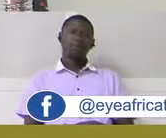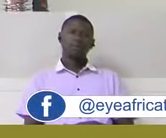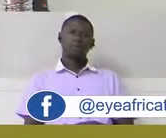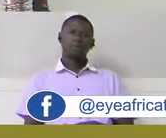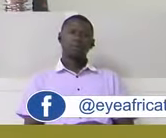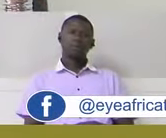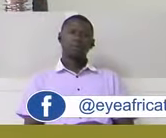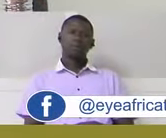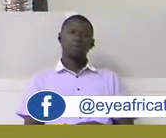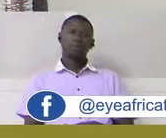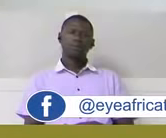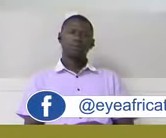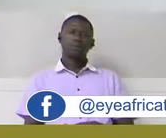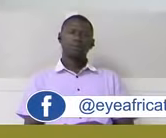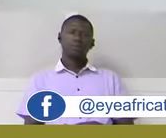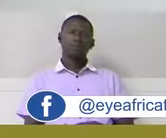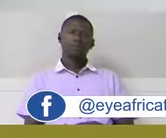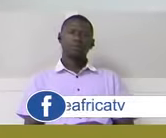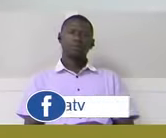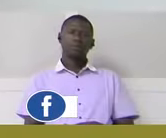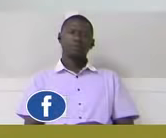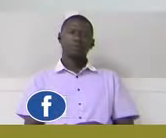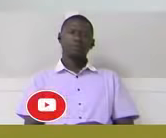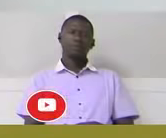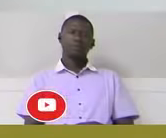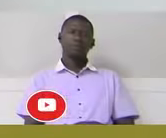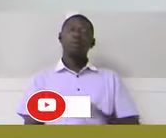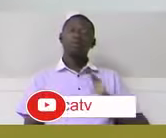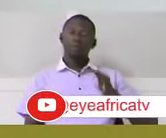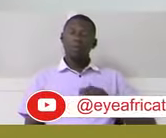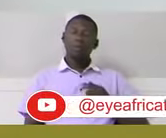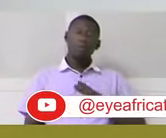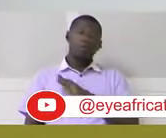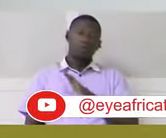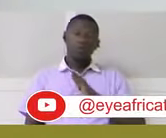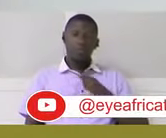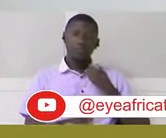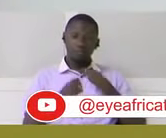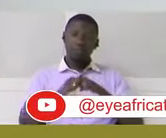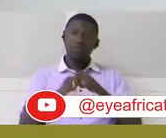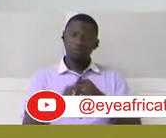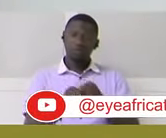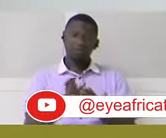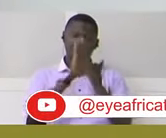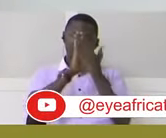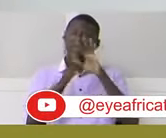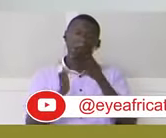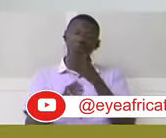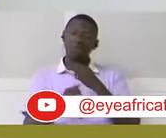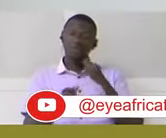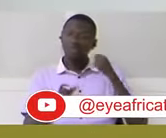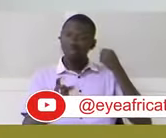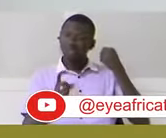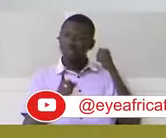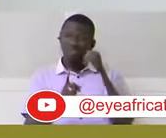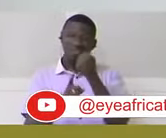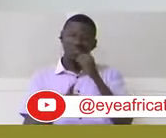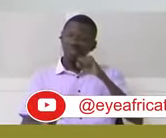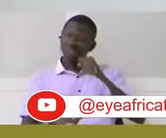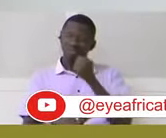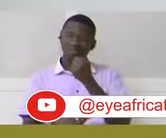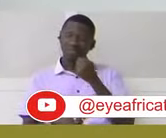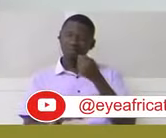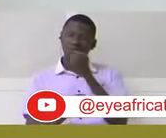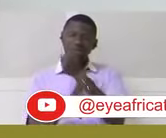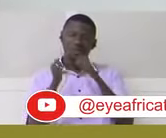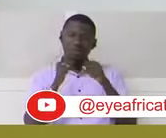manke kusangarati. Ma, we are trained to face any other difficulty in the convoy. So it was not